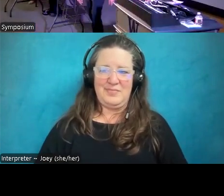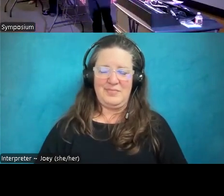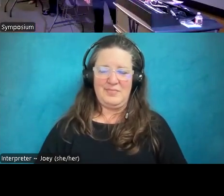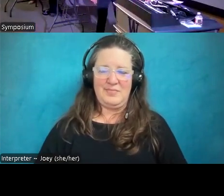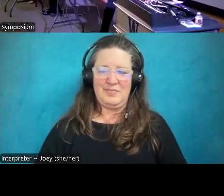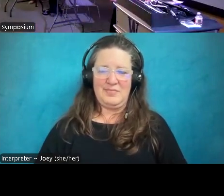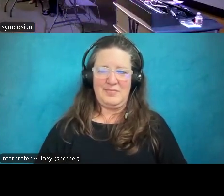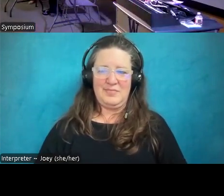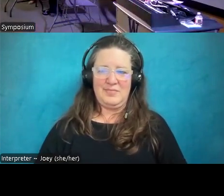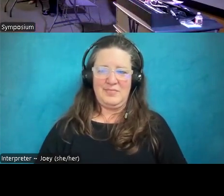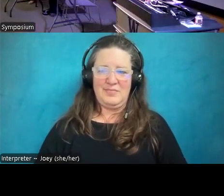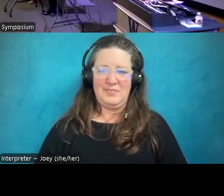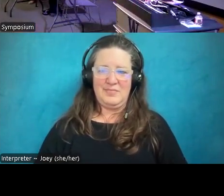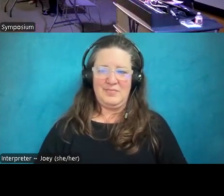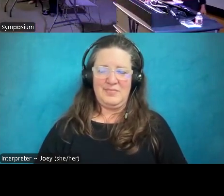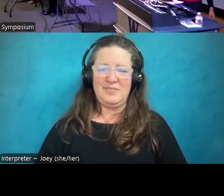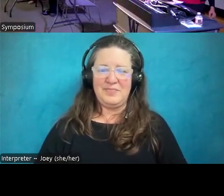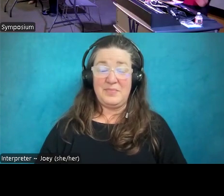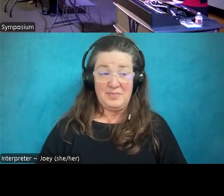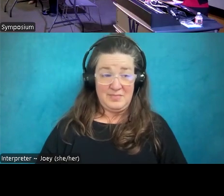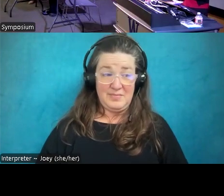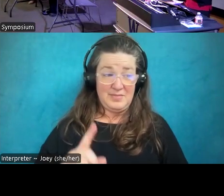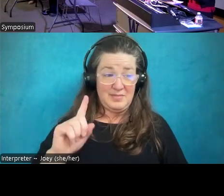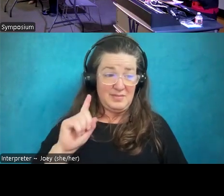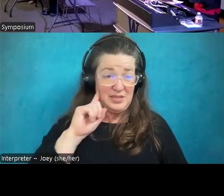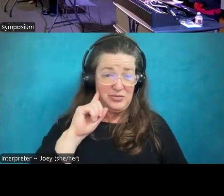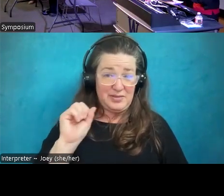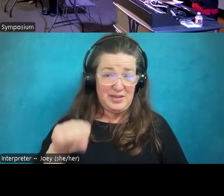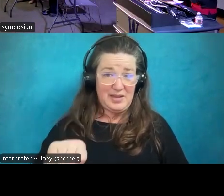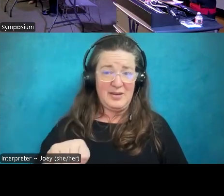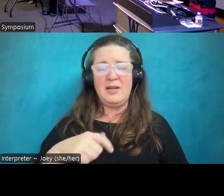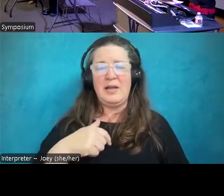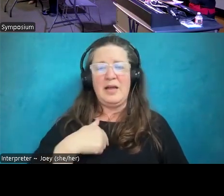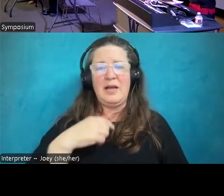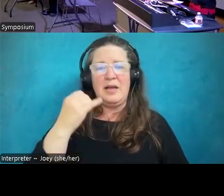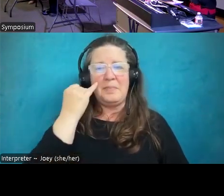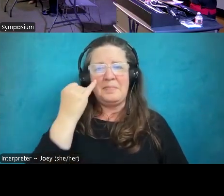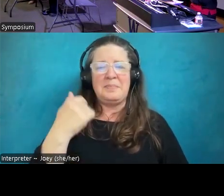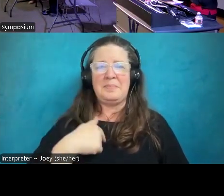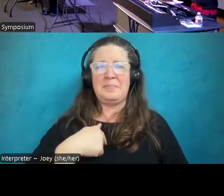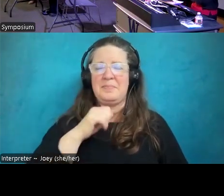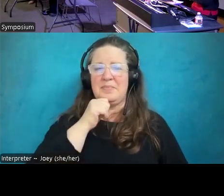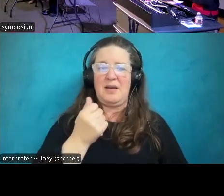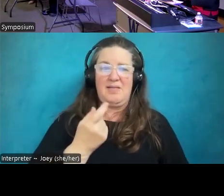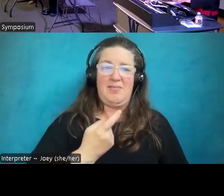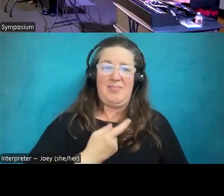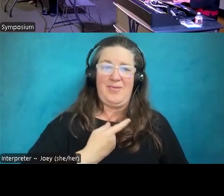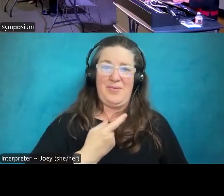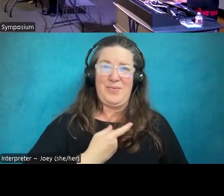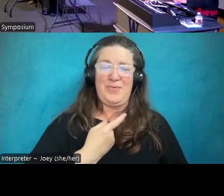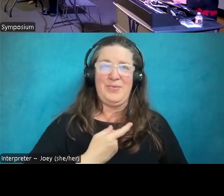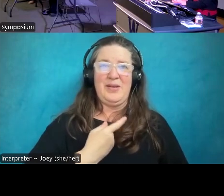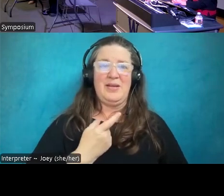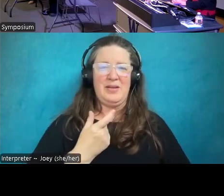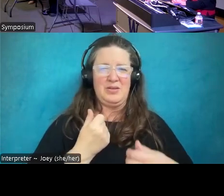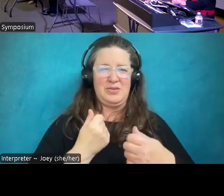I imagine that is this on? Yes. I imagine that I'm not alone in navigating work accommodations